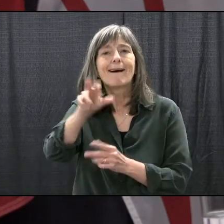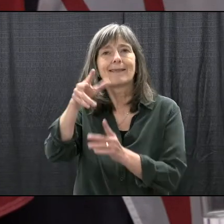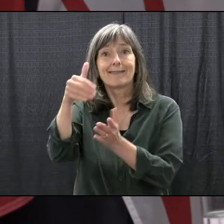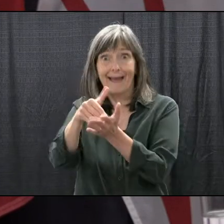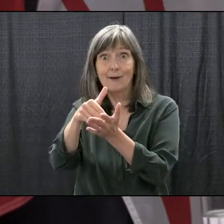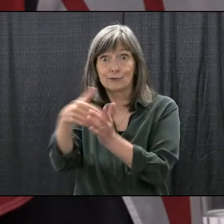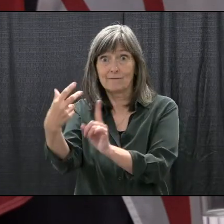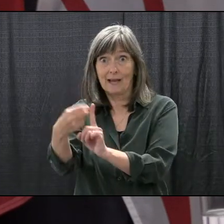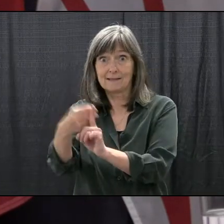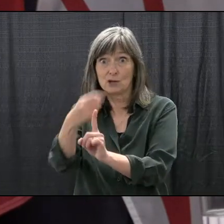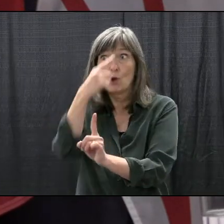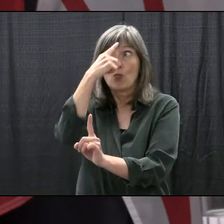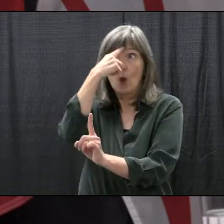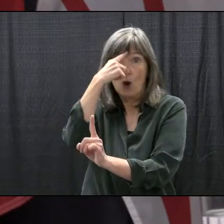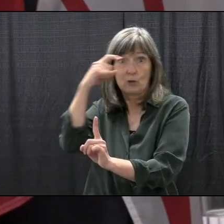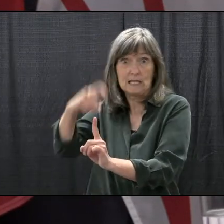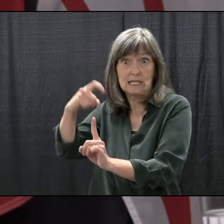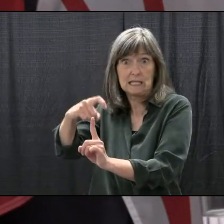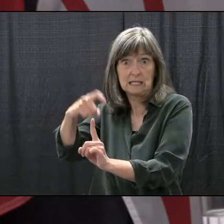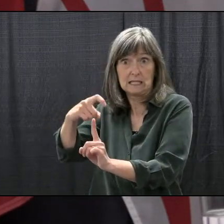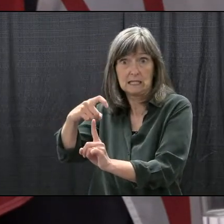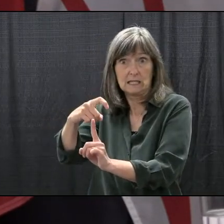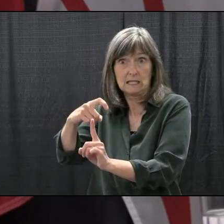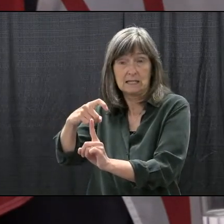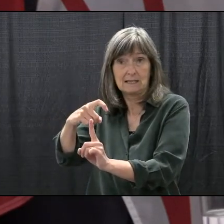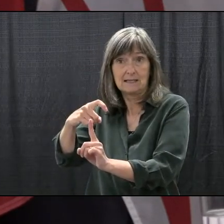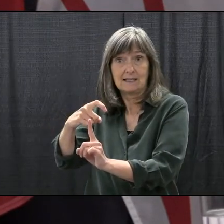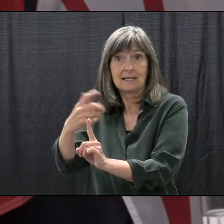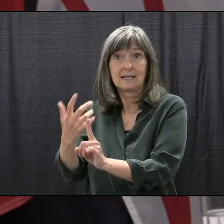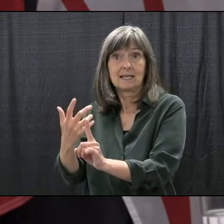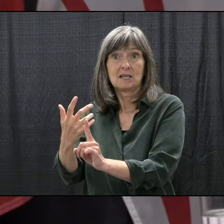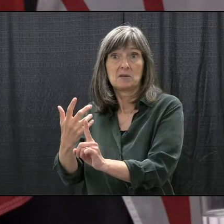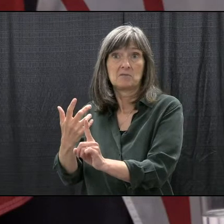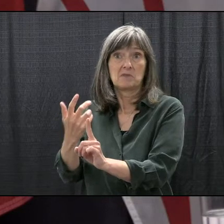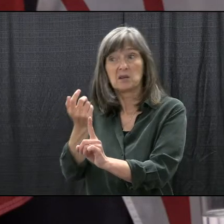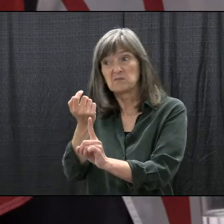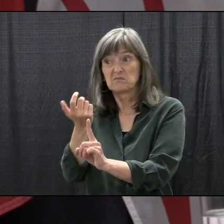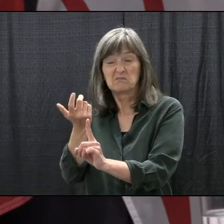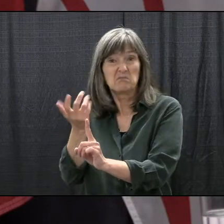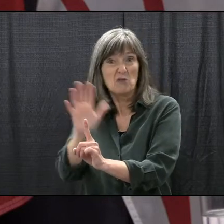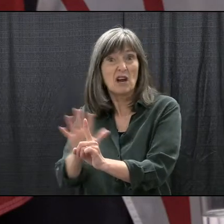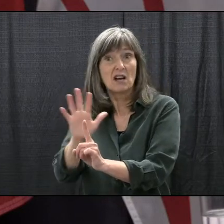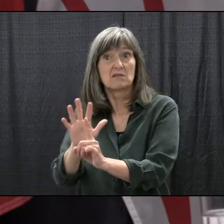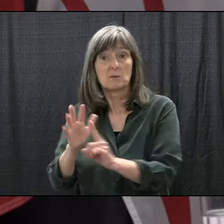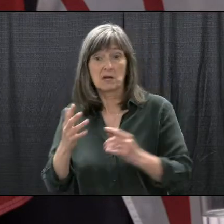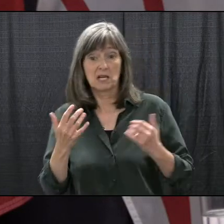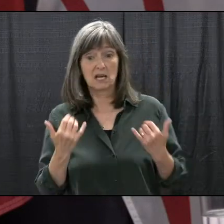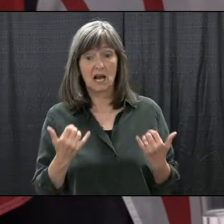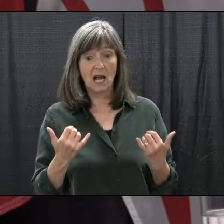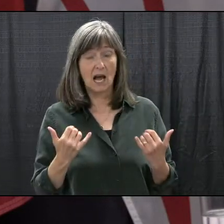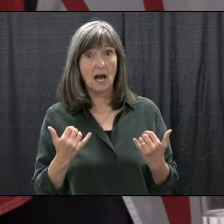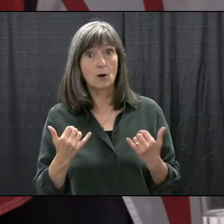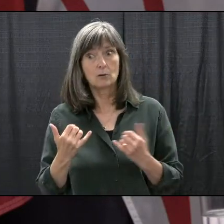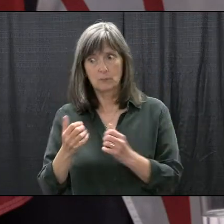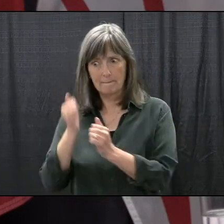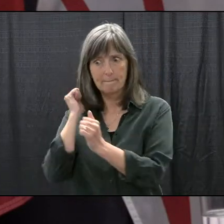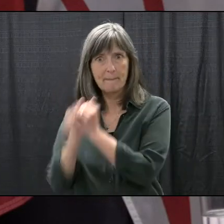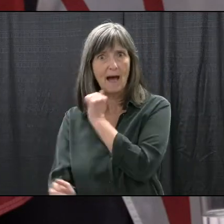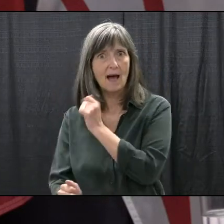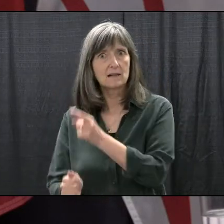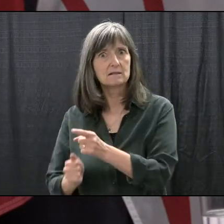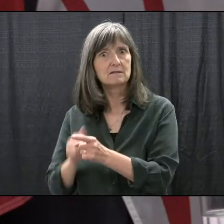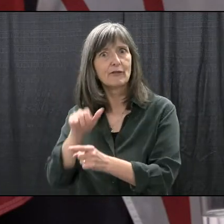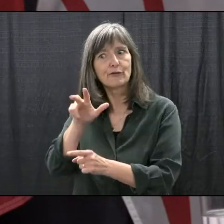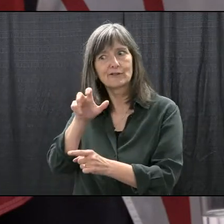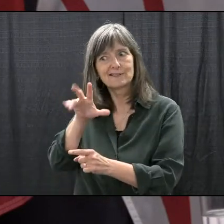379,000 at that point. Stand corrected by a small factor, but seems like we're not only at target, but beyond